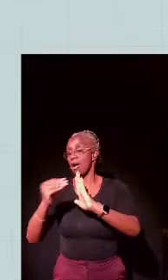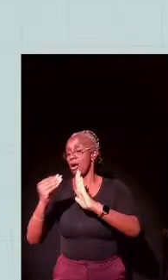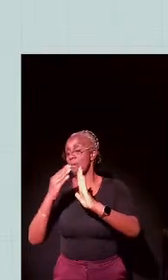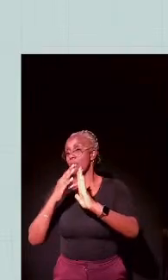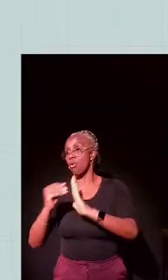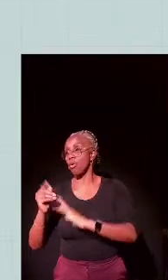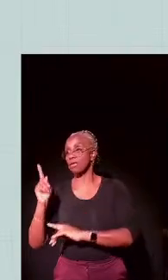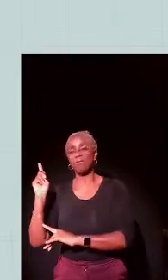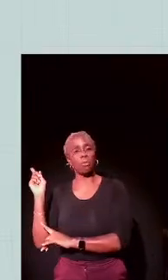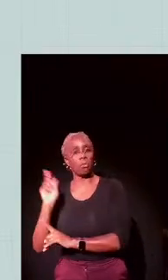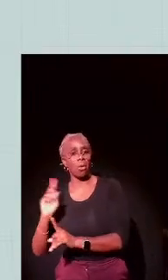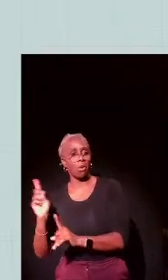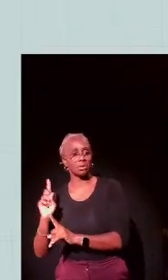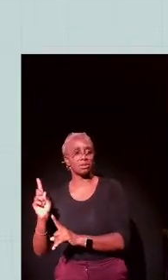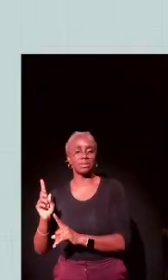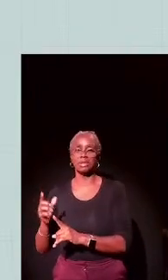to